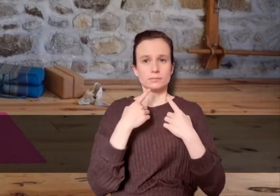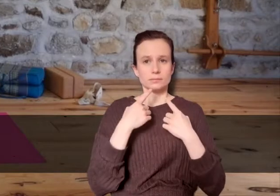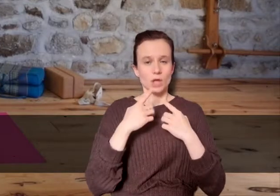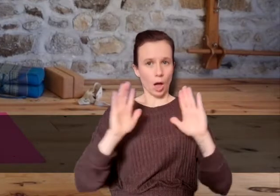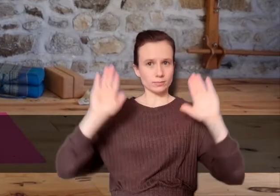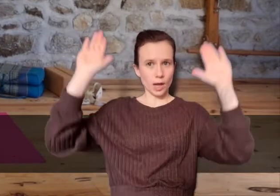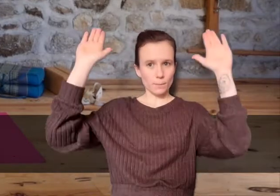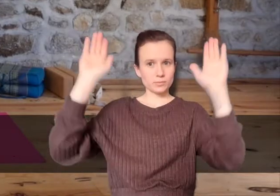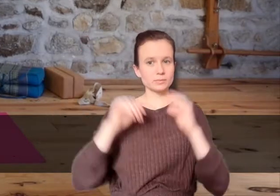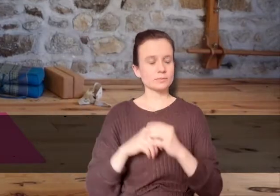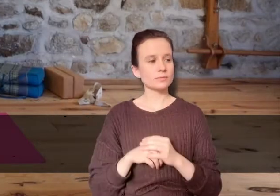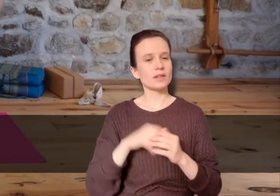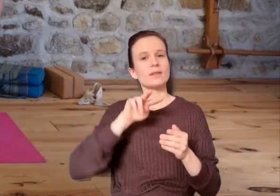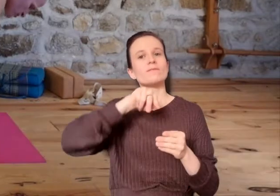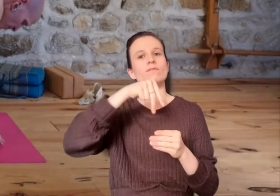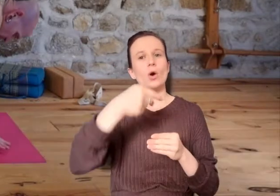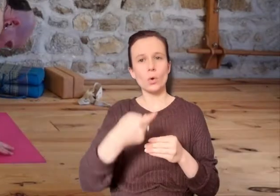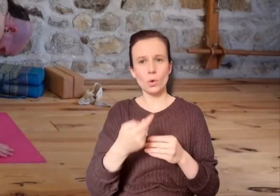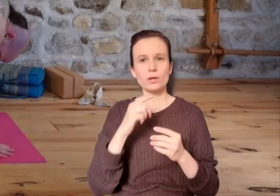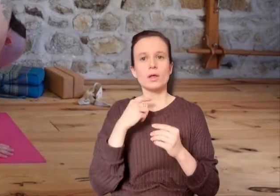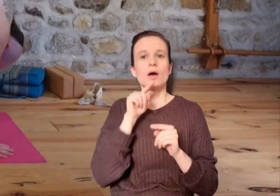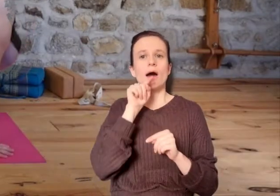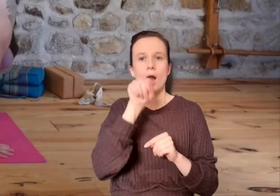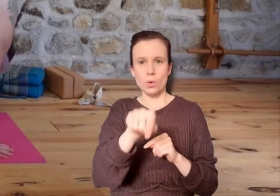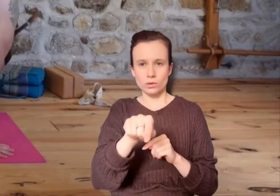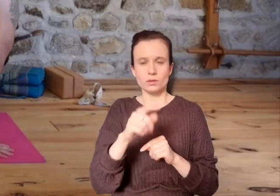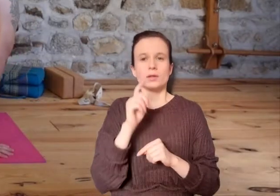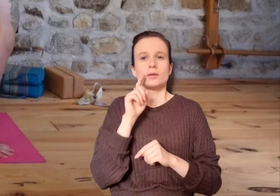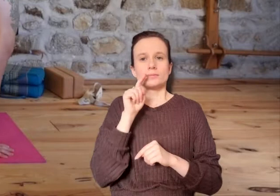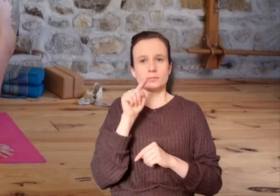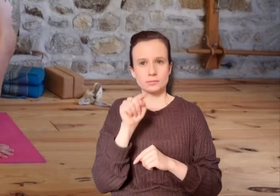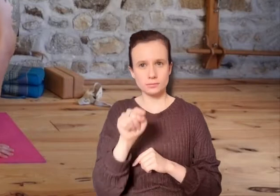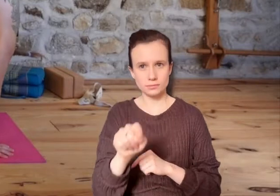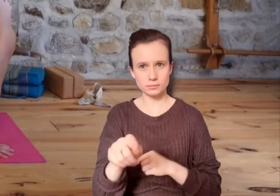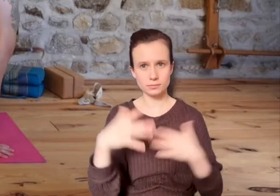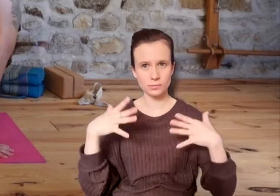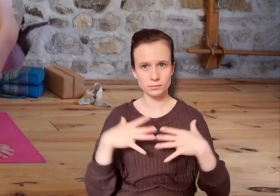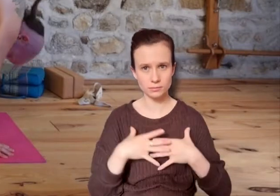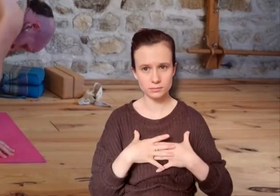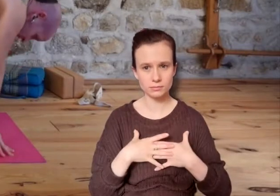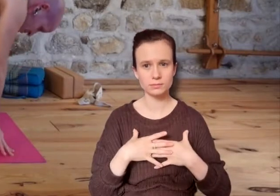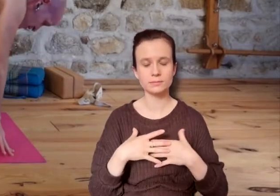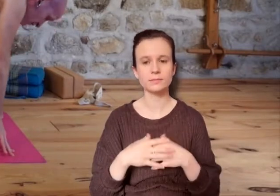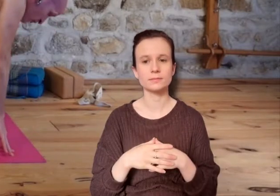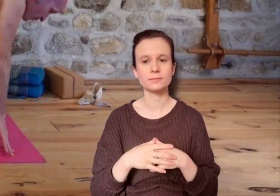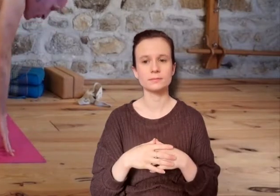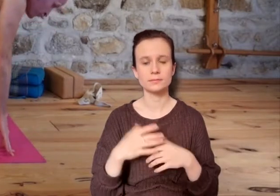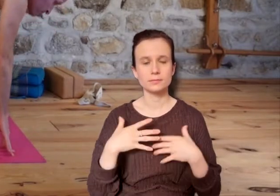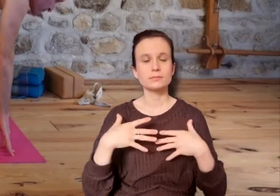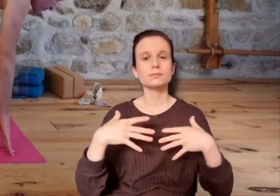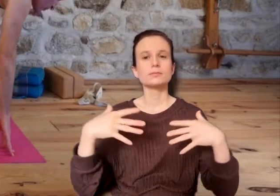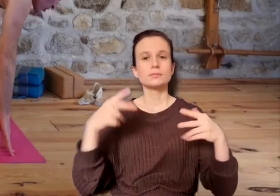Exhale, full forward fold. Dropping the head, dropping the spine right down into the floor. Inhale to look